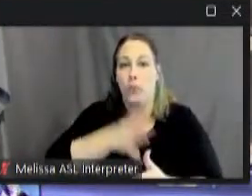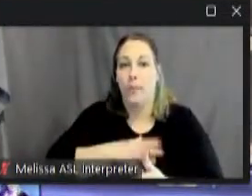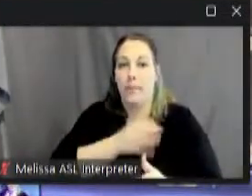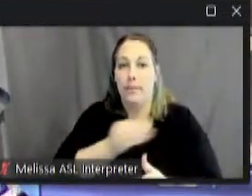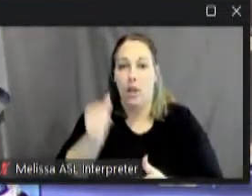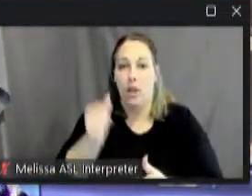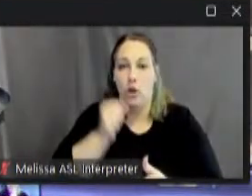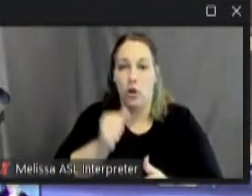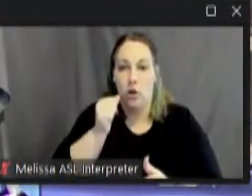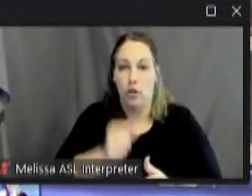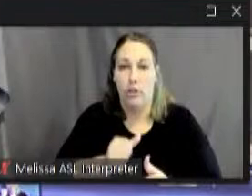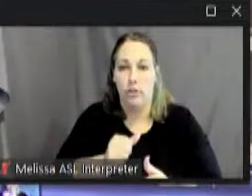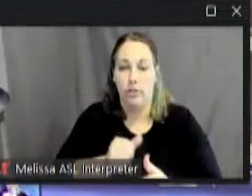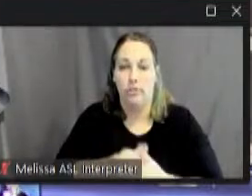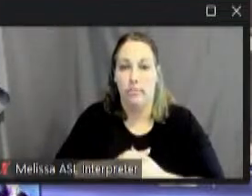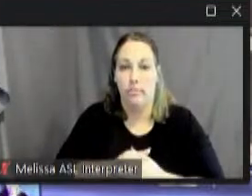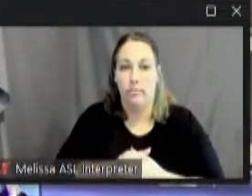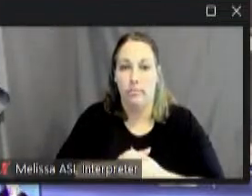Thank you,